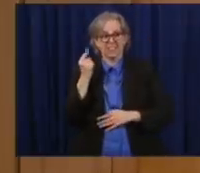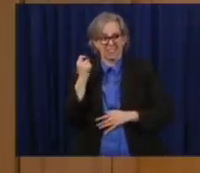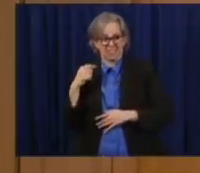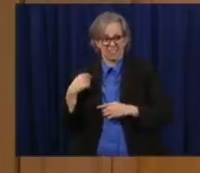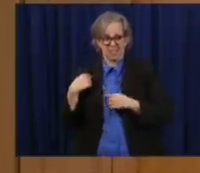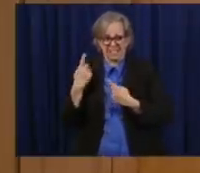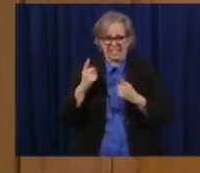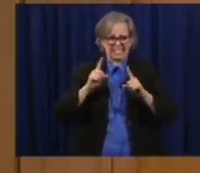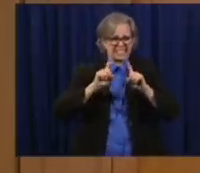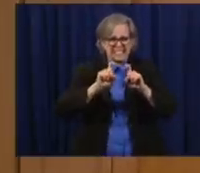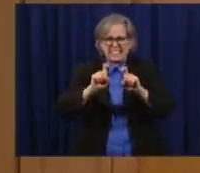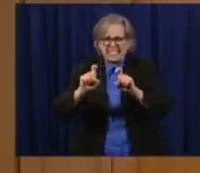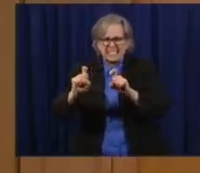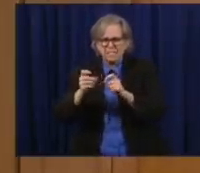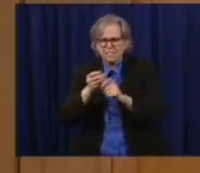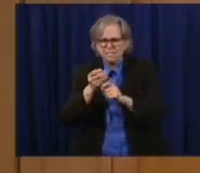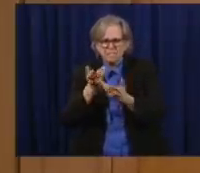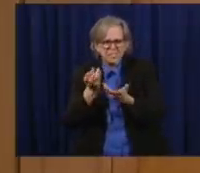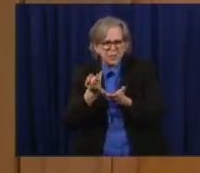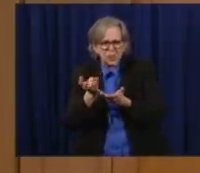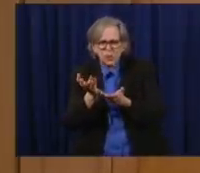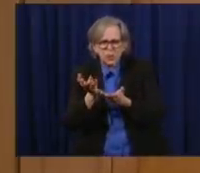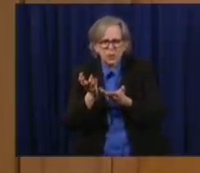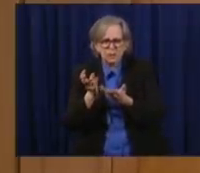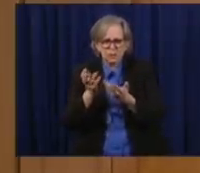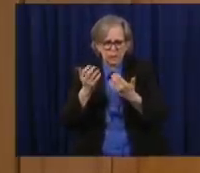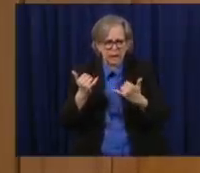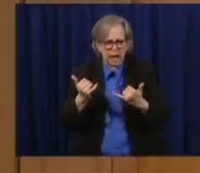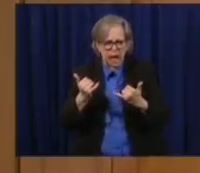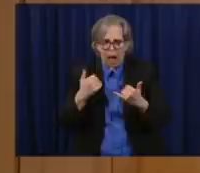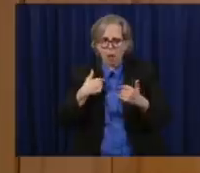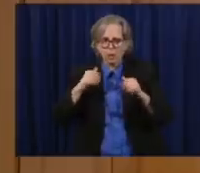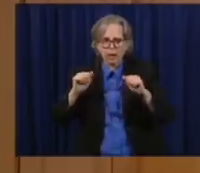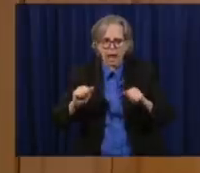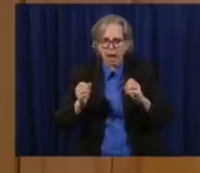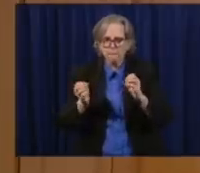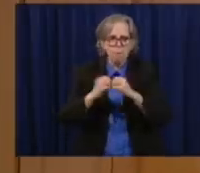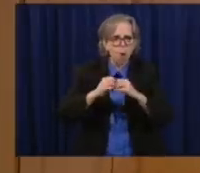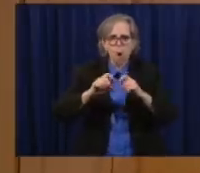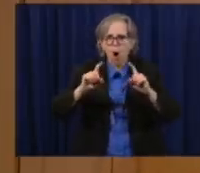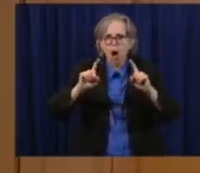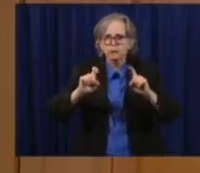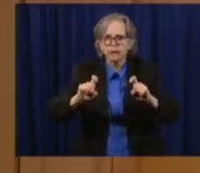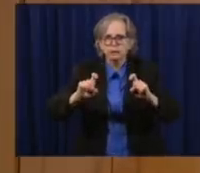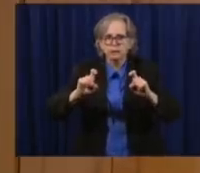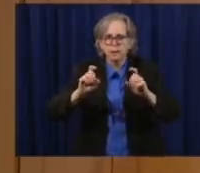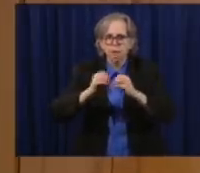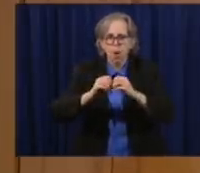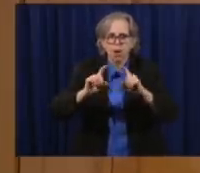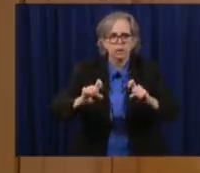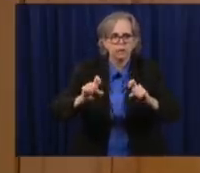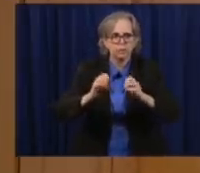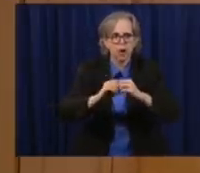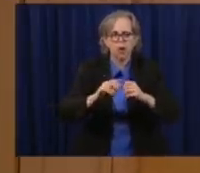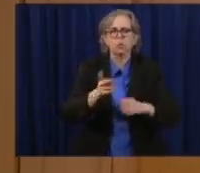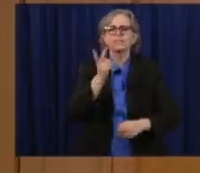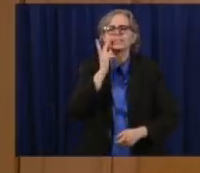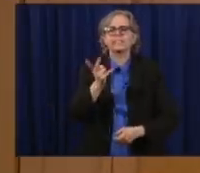a little more extensive with each day, we'll start to see some of those numbers go up, and that's why we will keep watching our